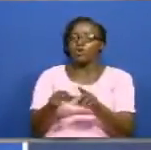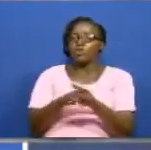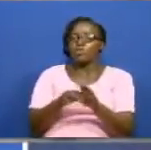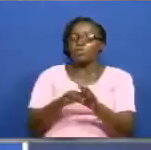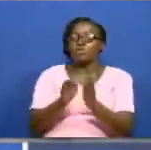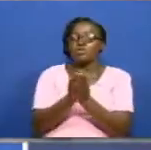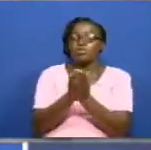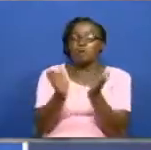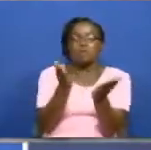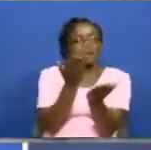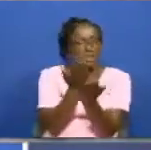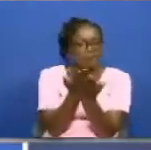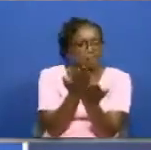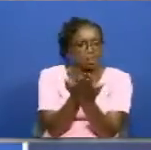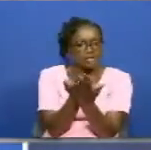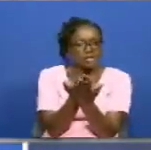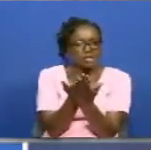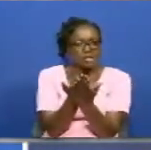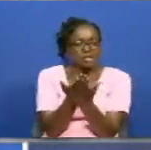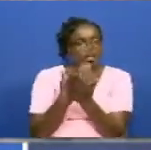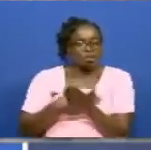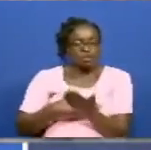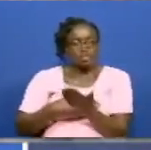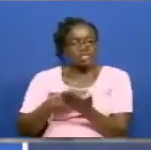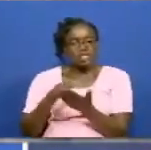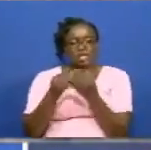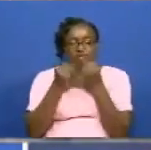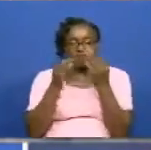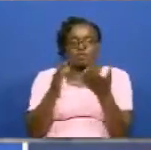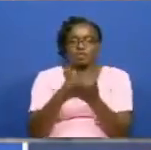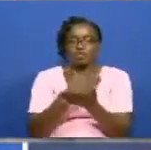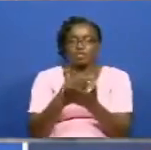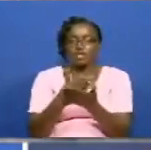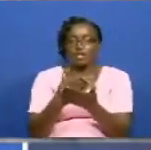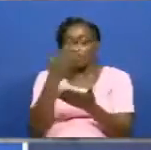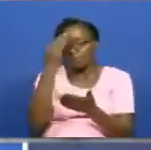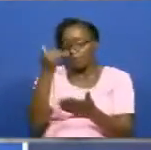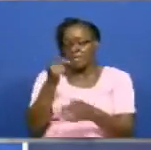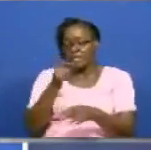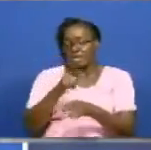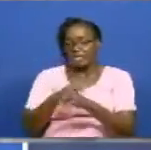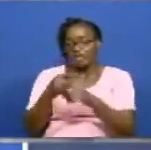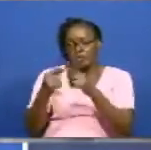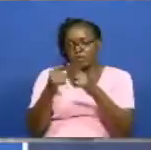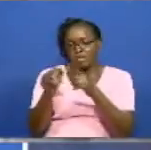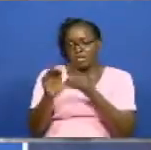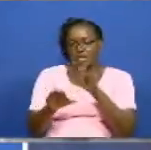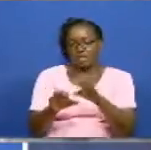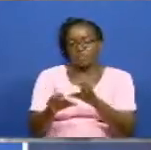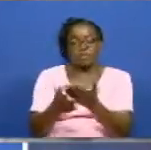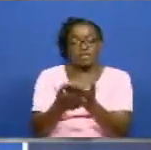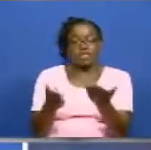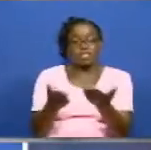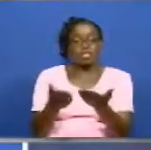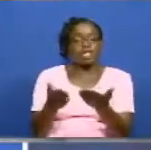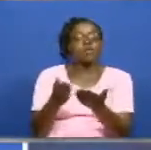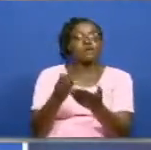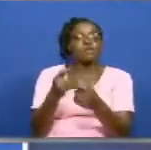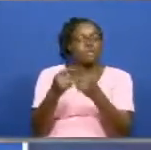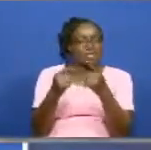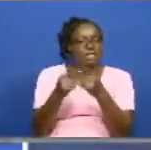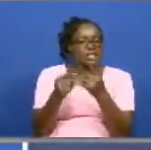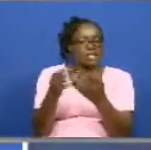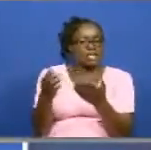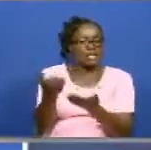them. Let them give us information. Because when we kill these animals, we are killing our economy, we are killing our